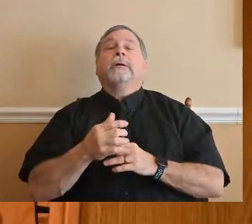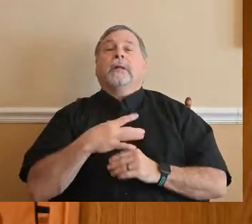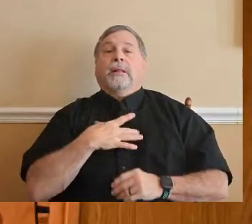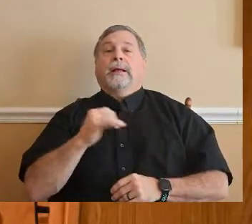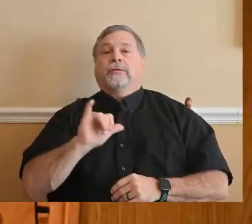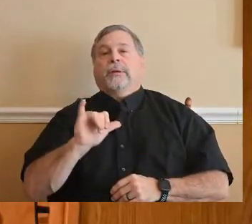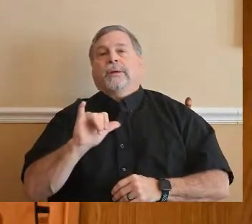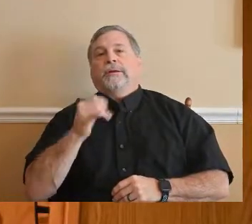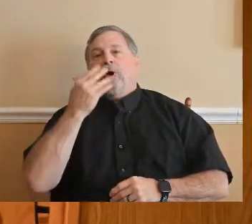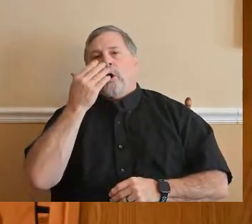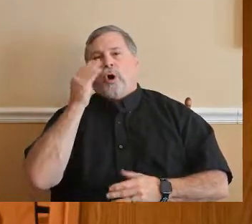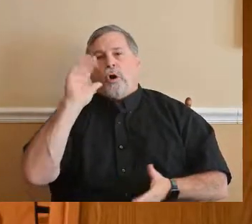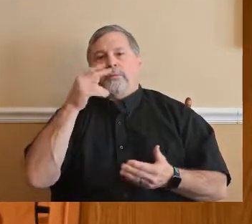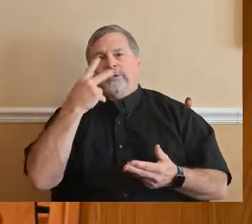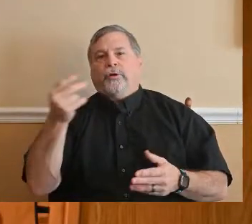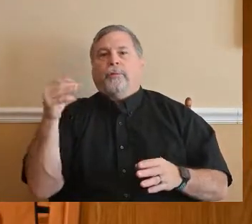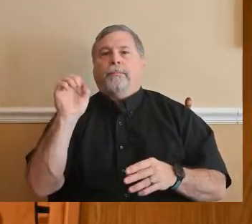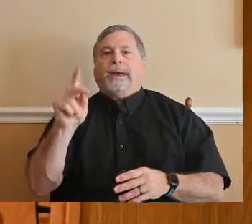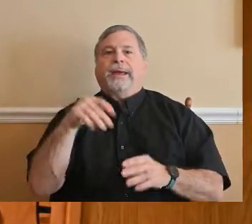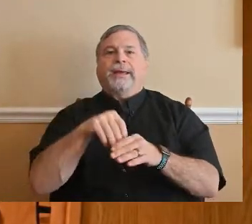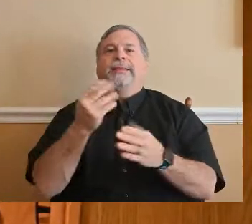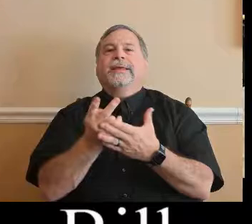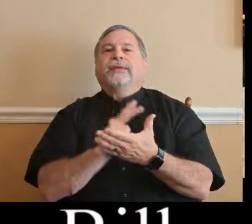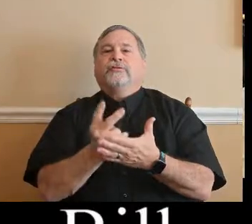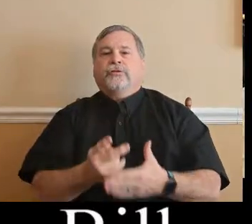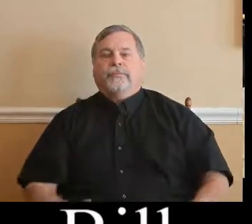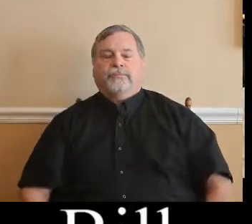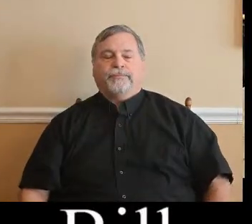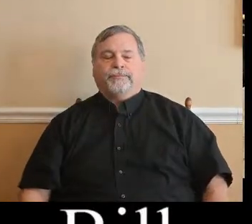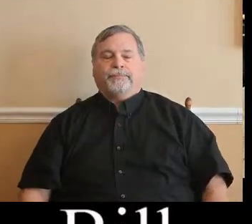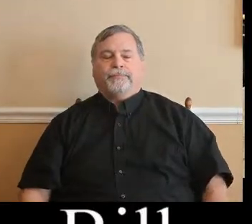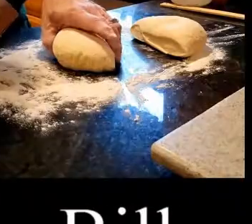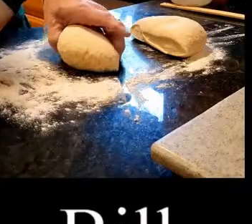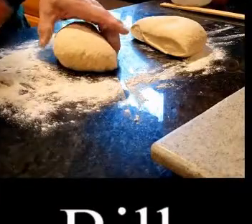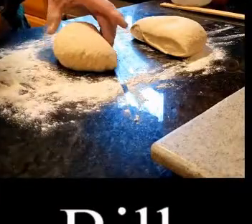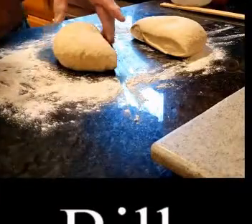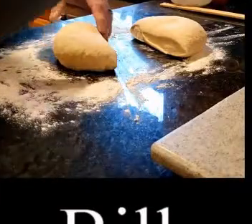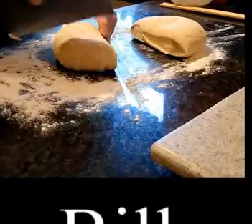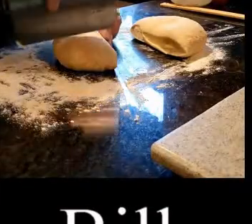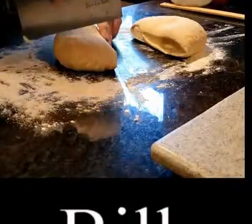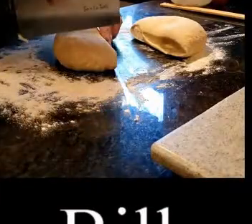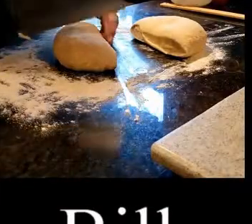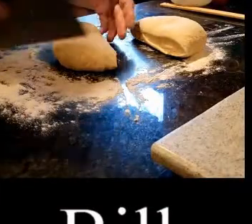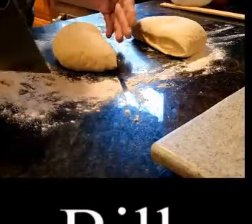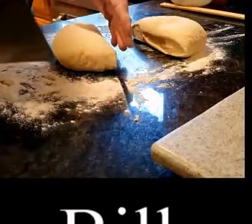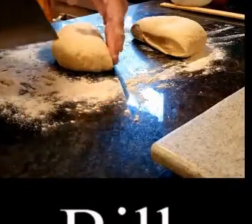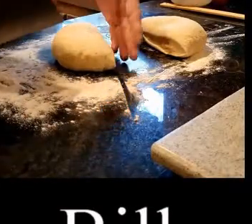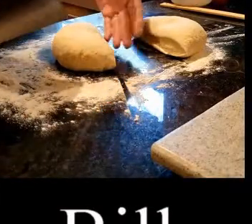And we hope to see you back here in the kitchen.